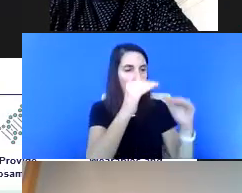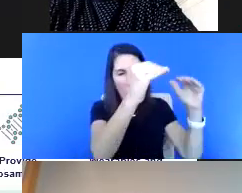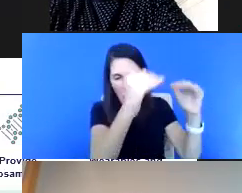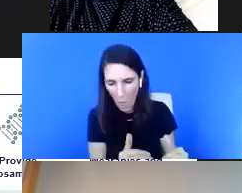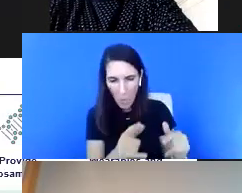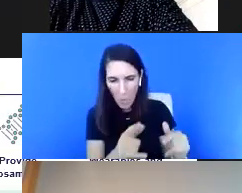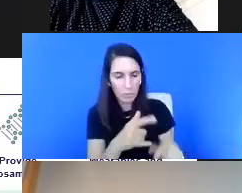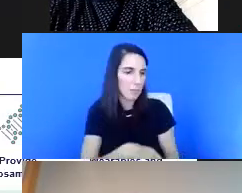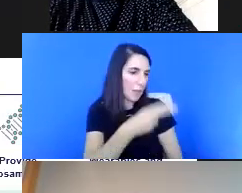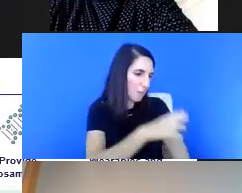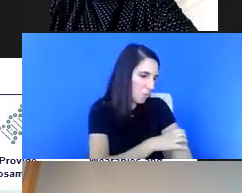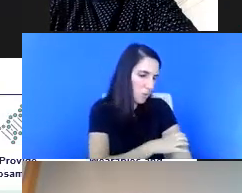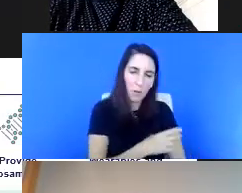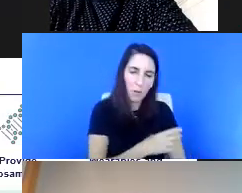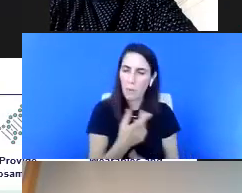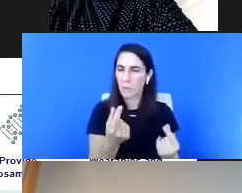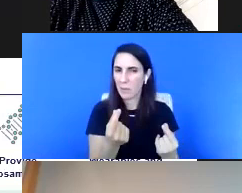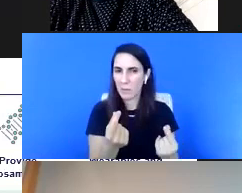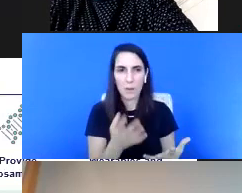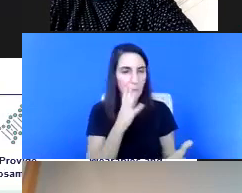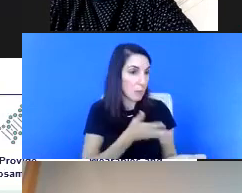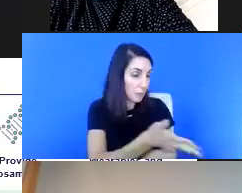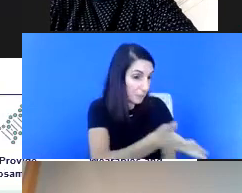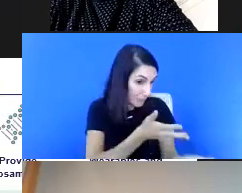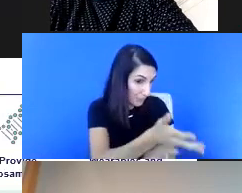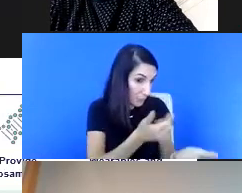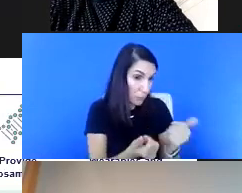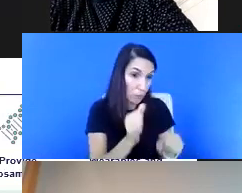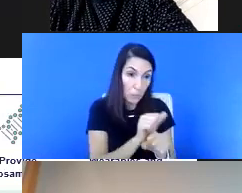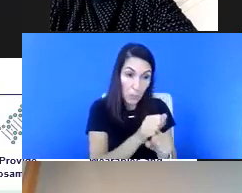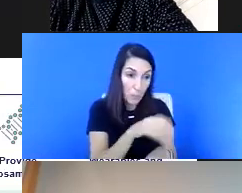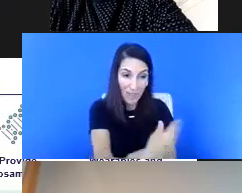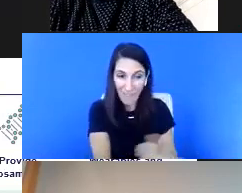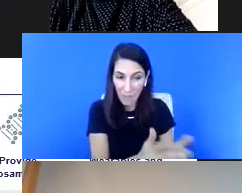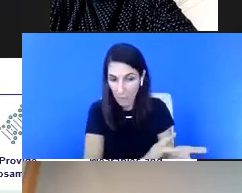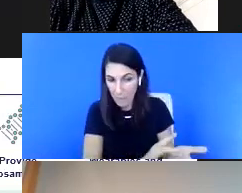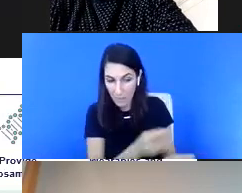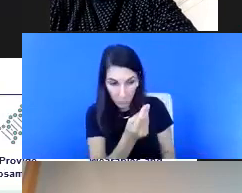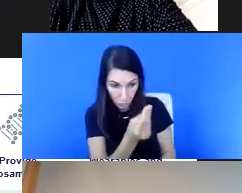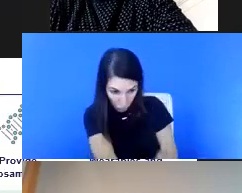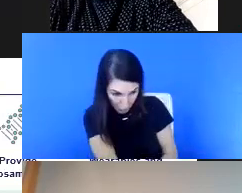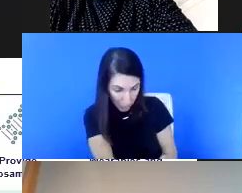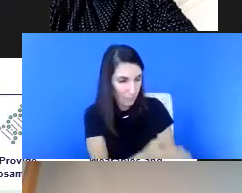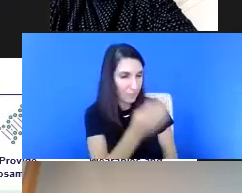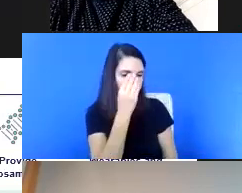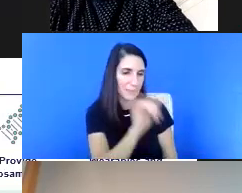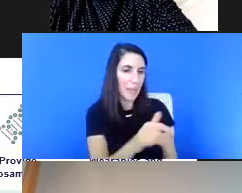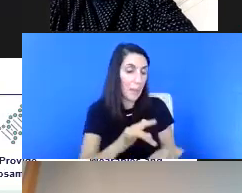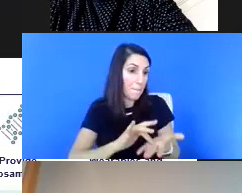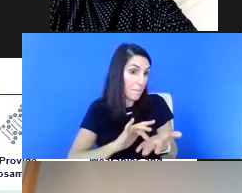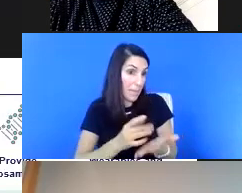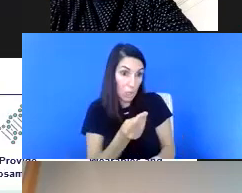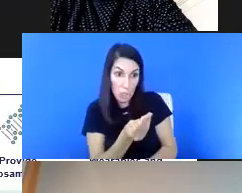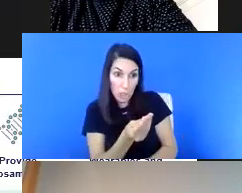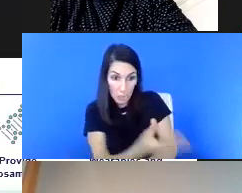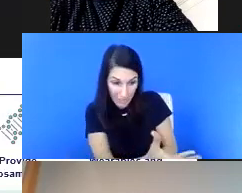what do? They work with the individual and maybe prescribe a medicine. And they say, okay, here's a statin medication that we give